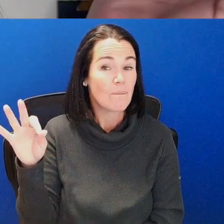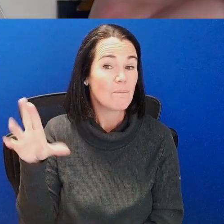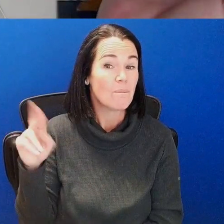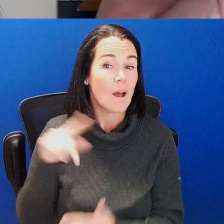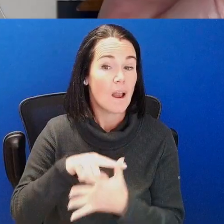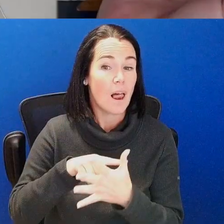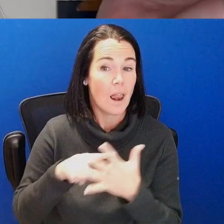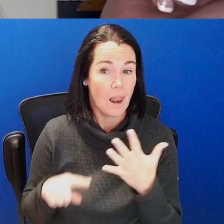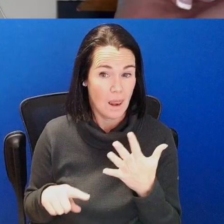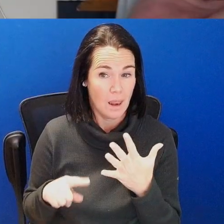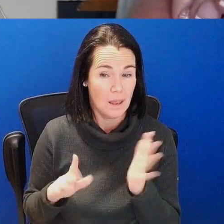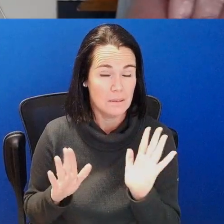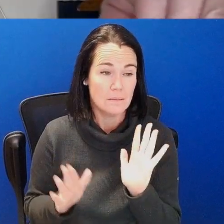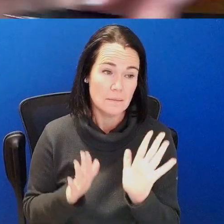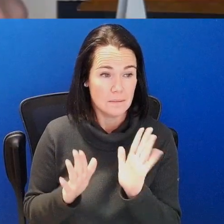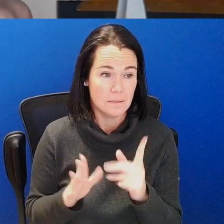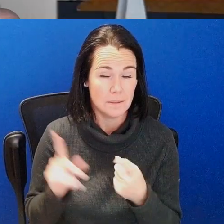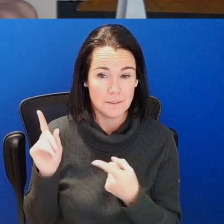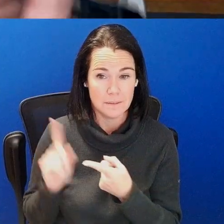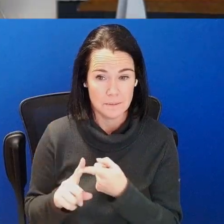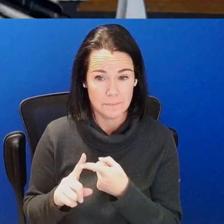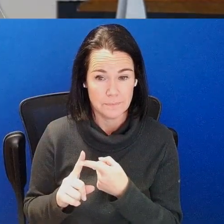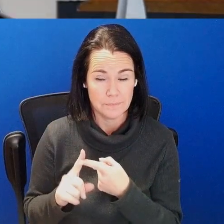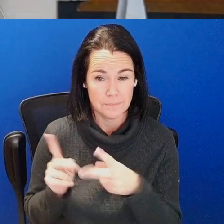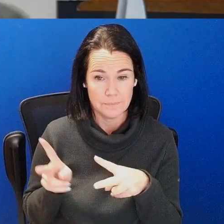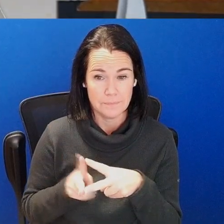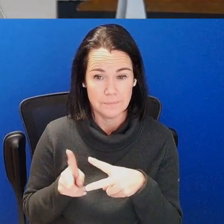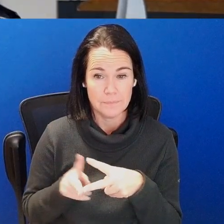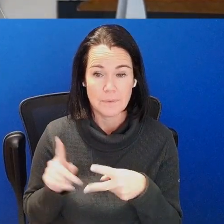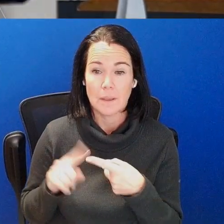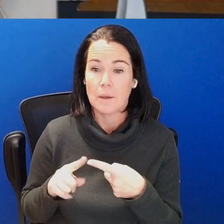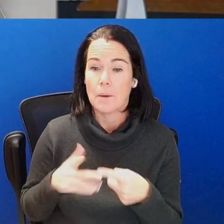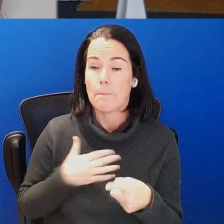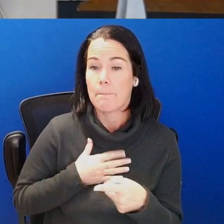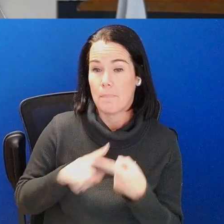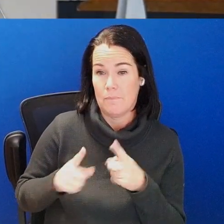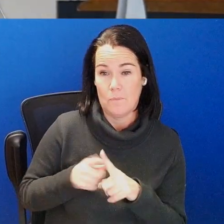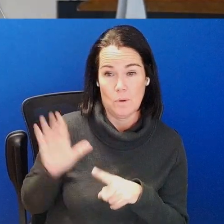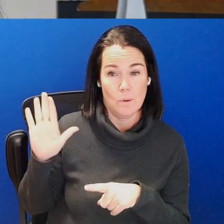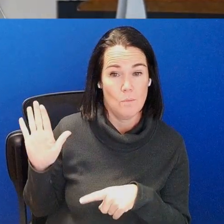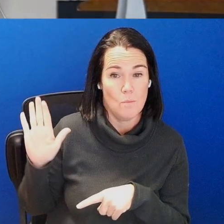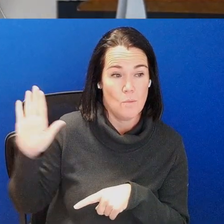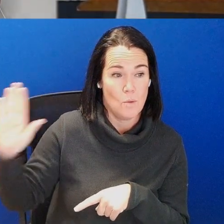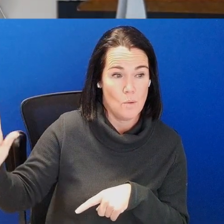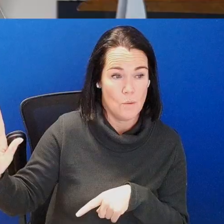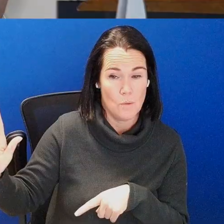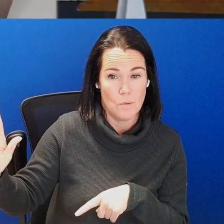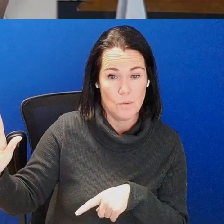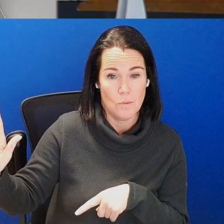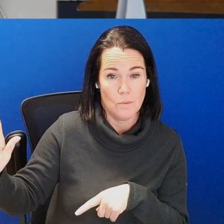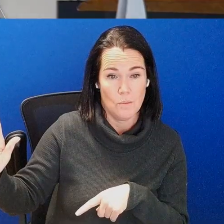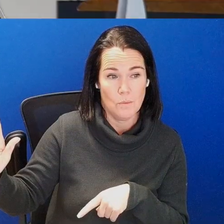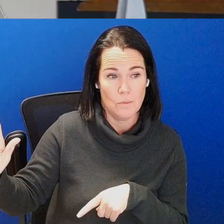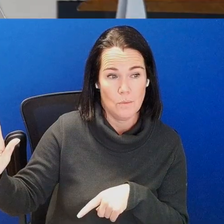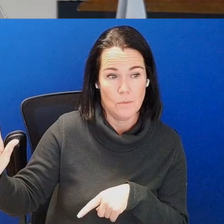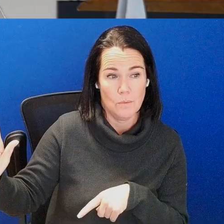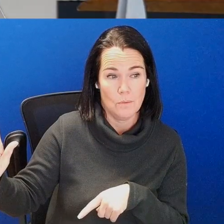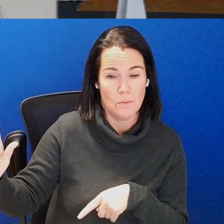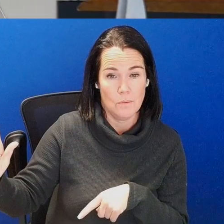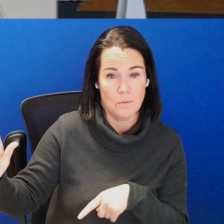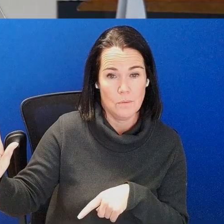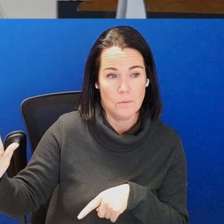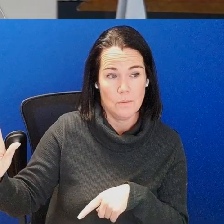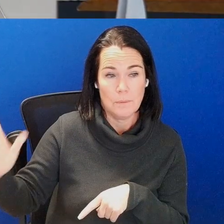So for fun stuff, I have my friend's